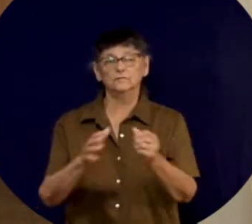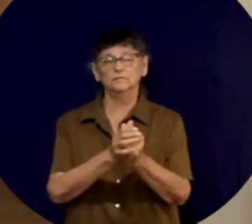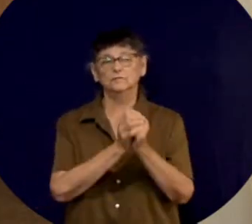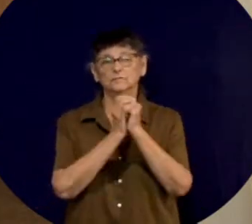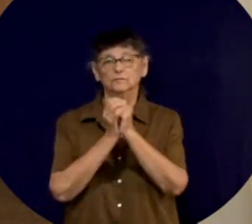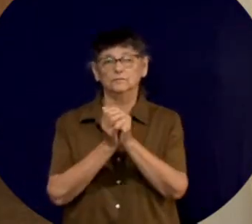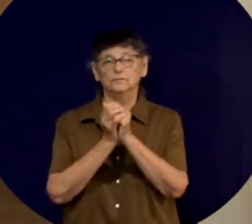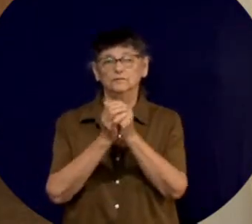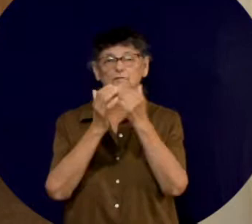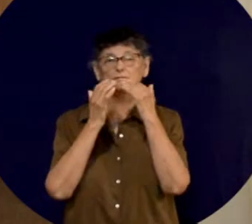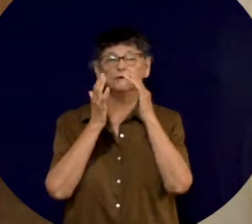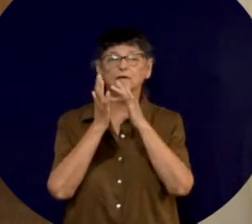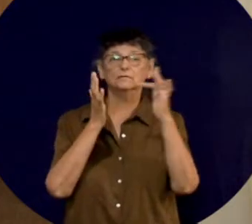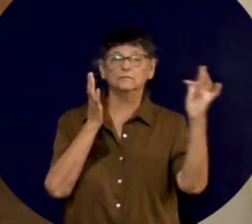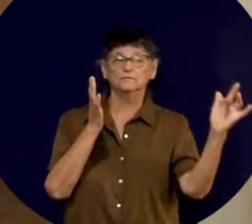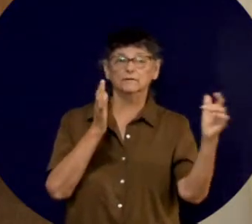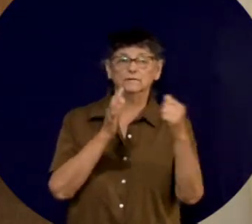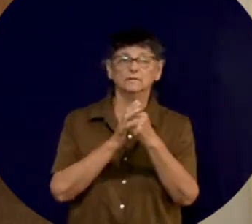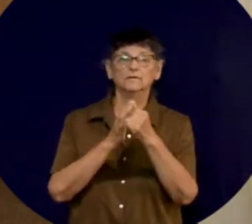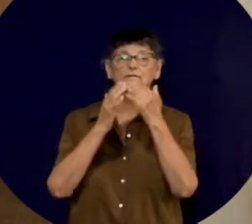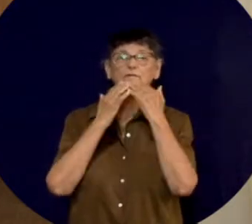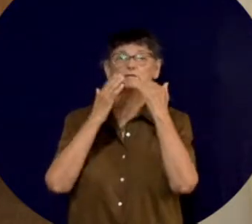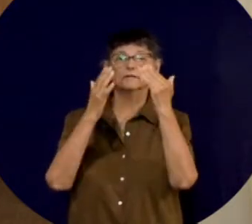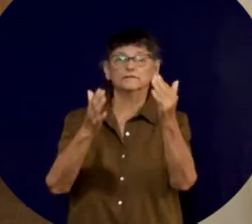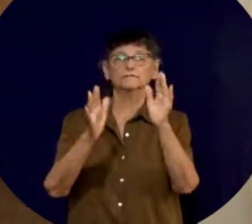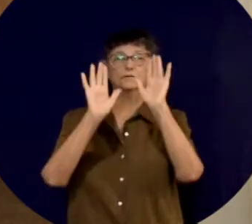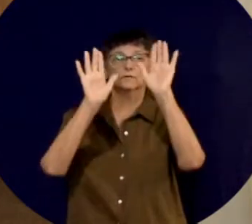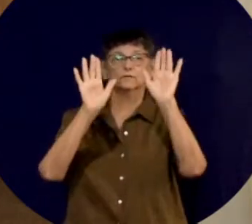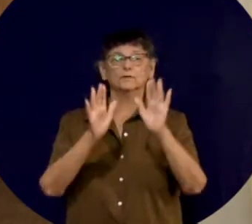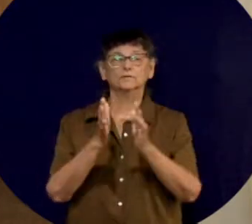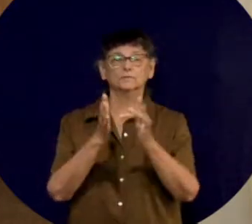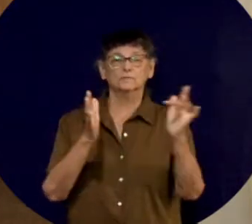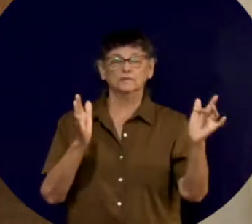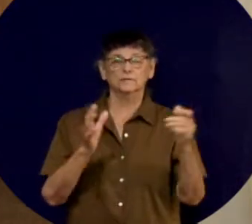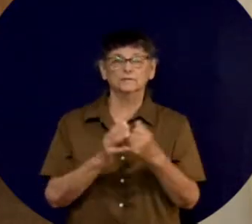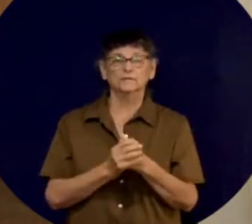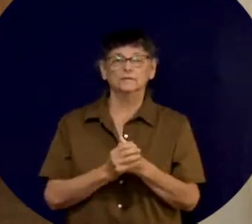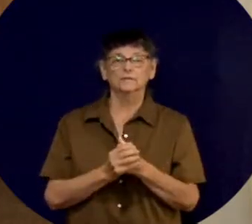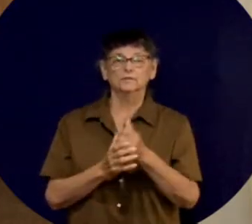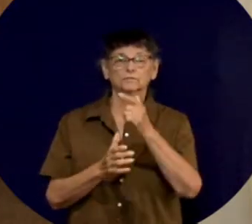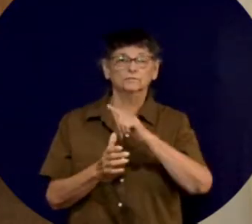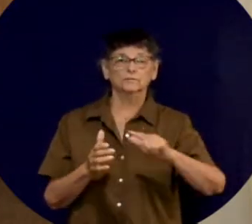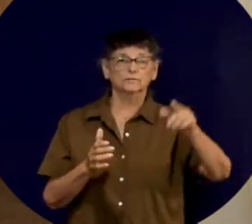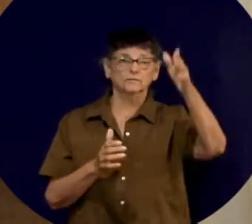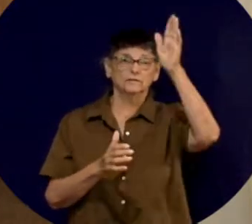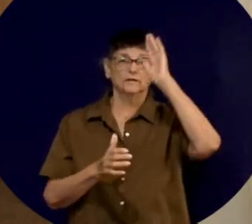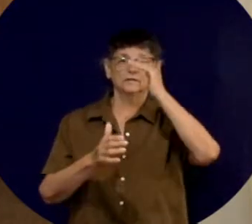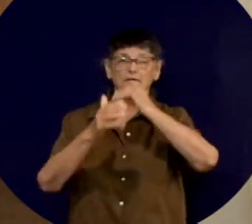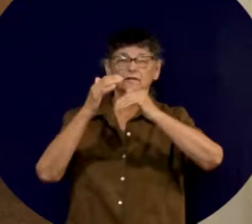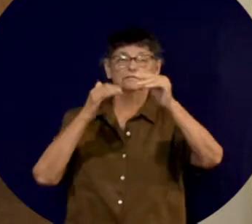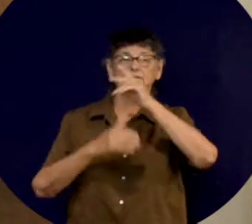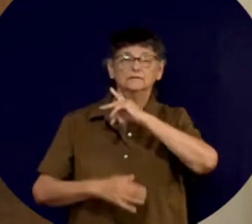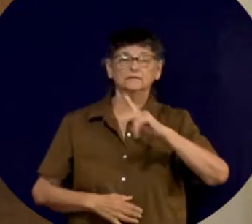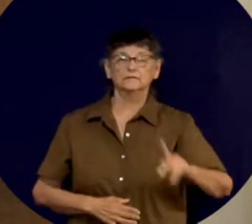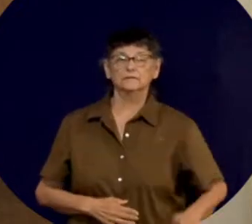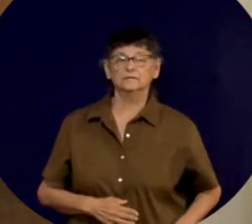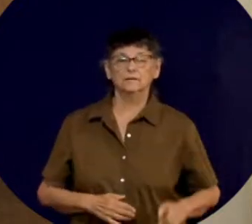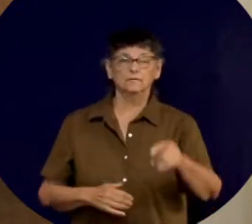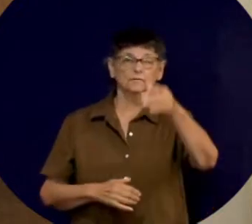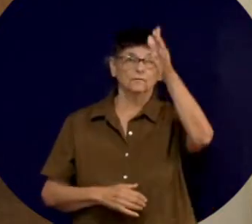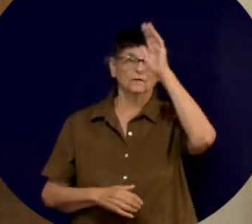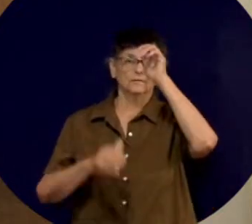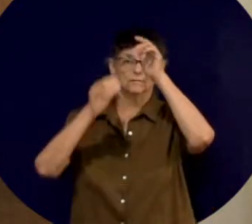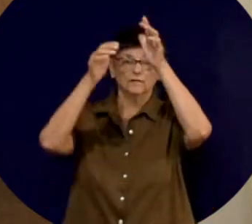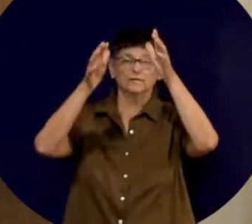adore you, we glorify you, we give you thanks for your great glory. Lord God, Heavenly King, O